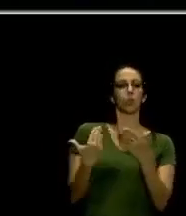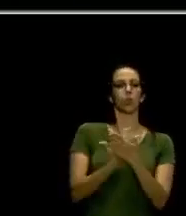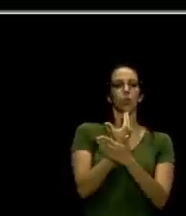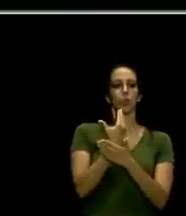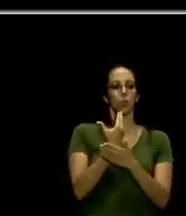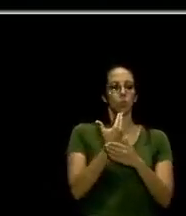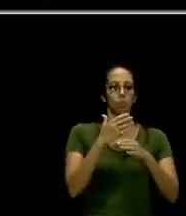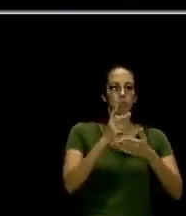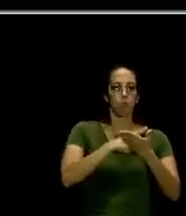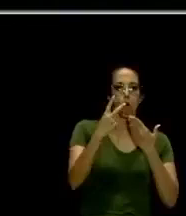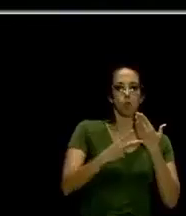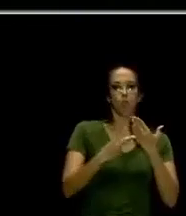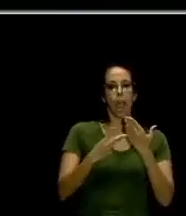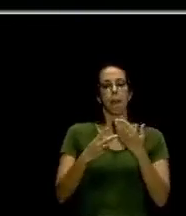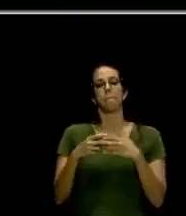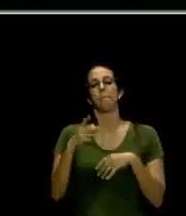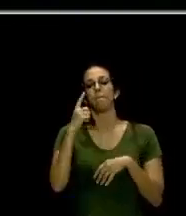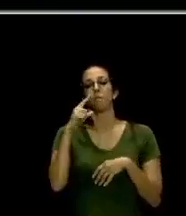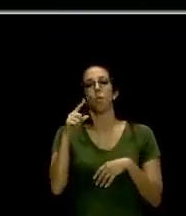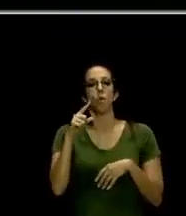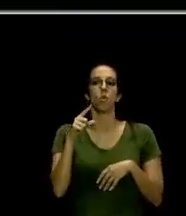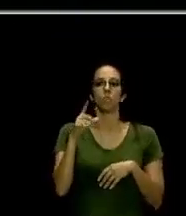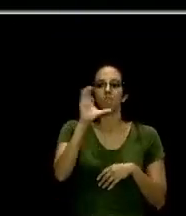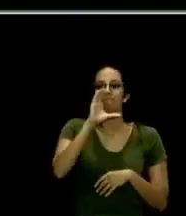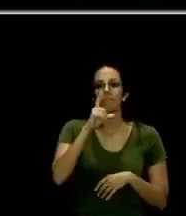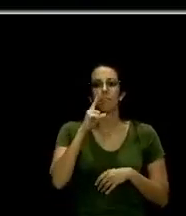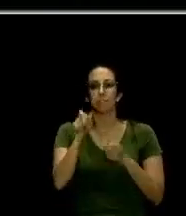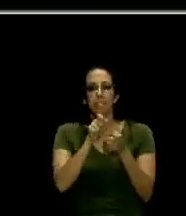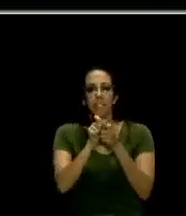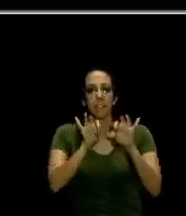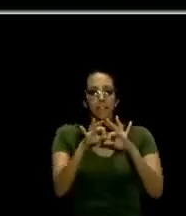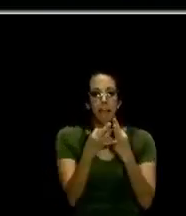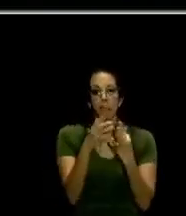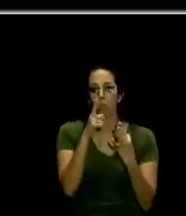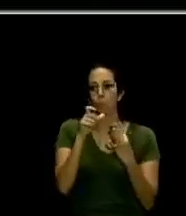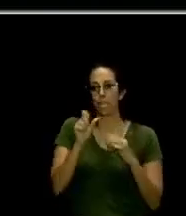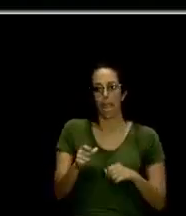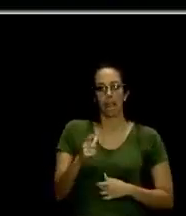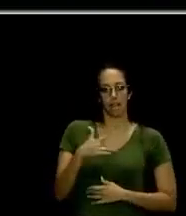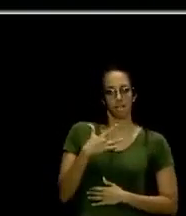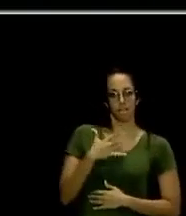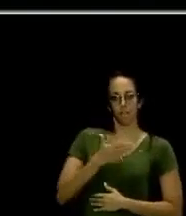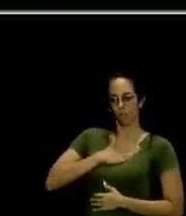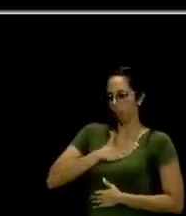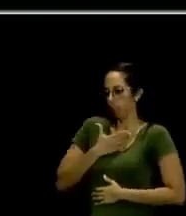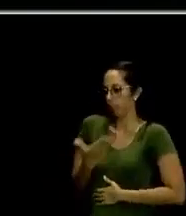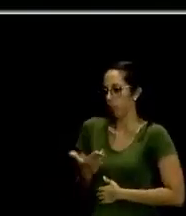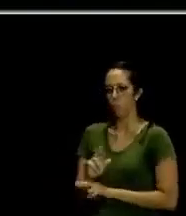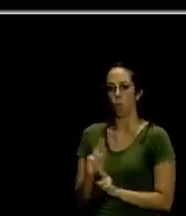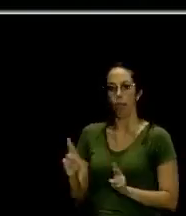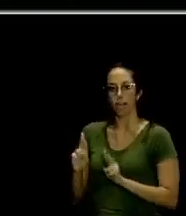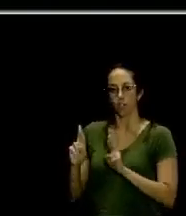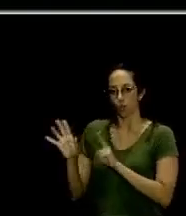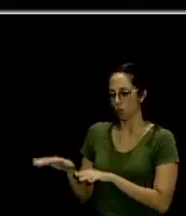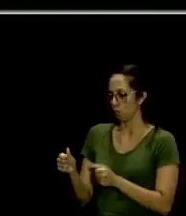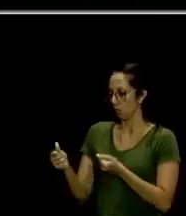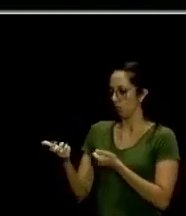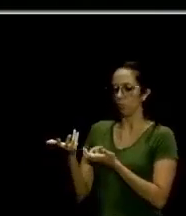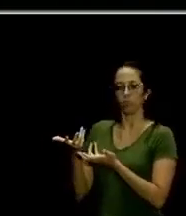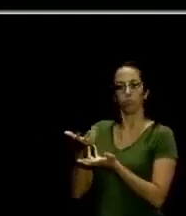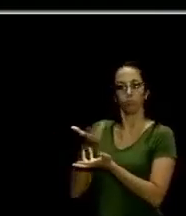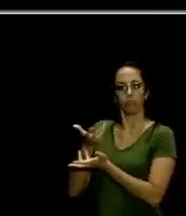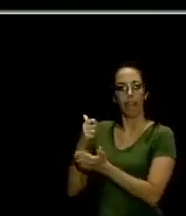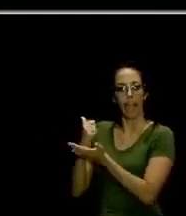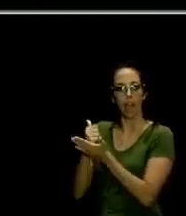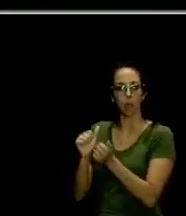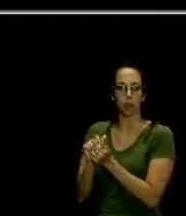foster families who feel like they are able to serve special needs populations. So if you're in the audience,